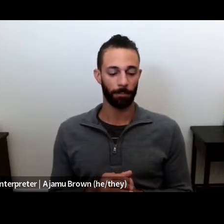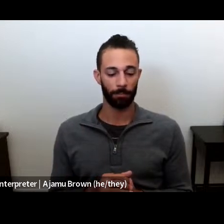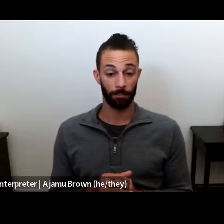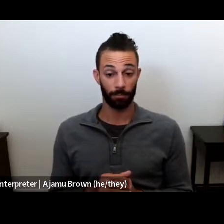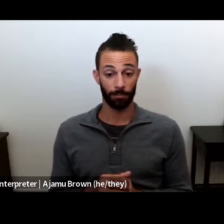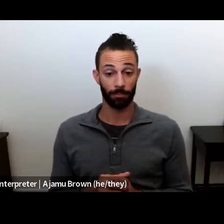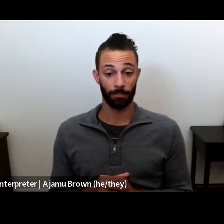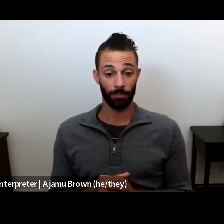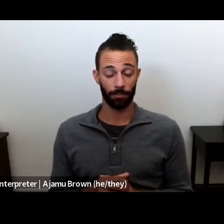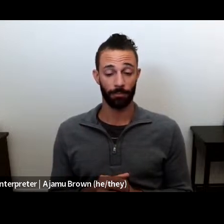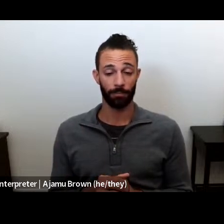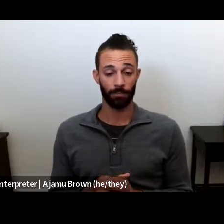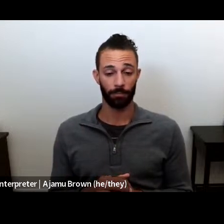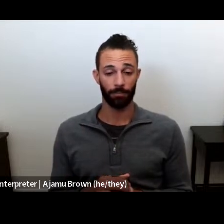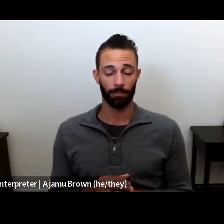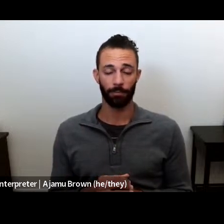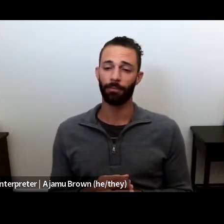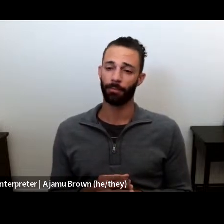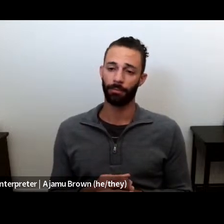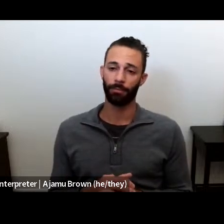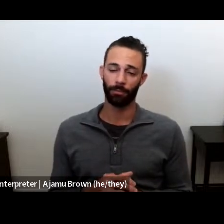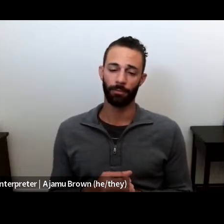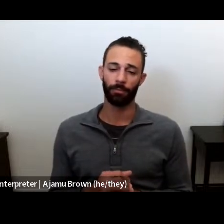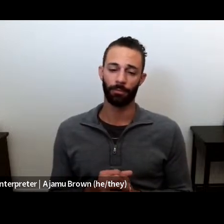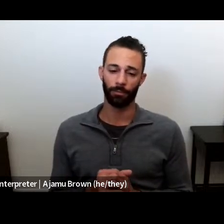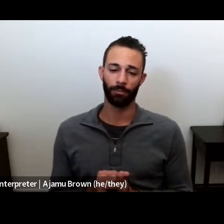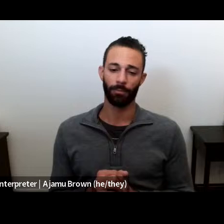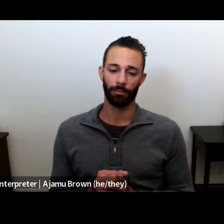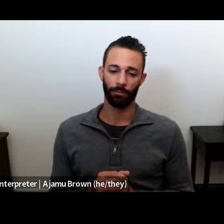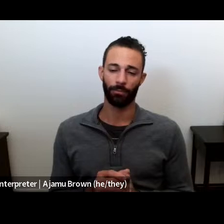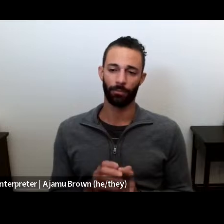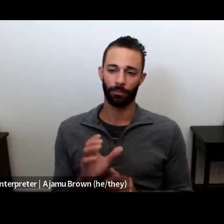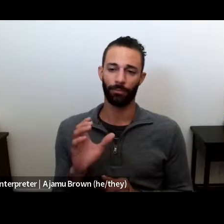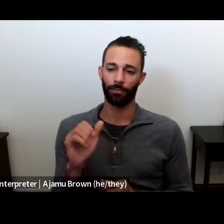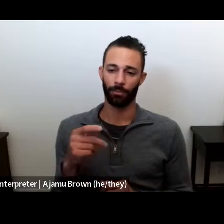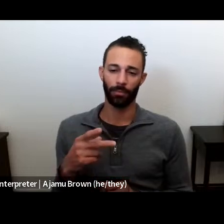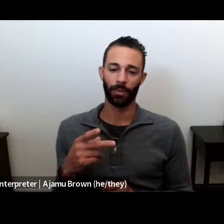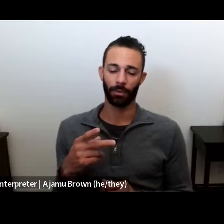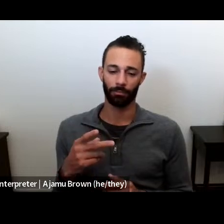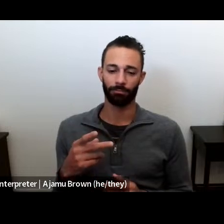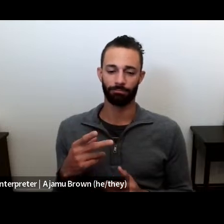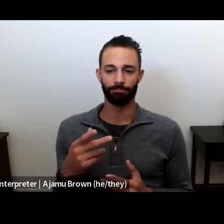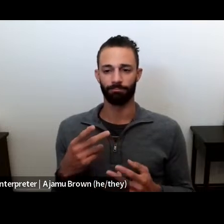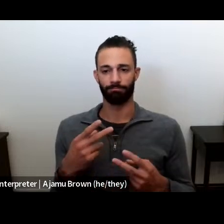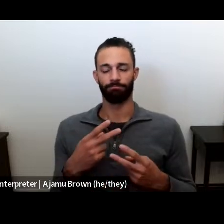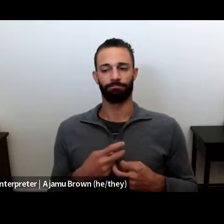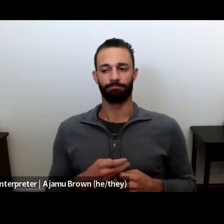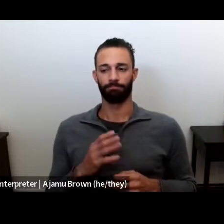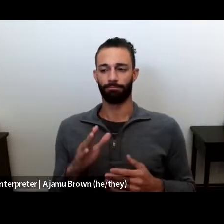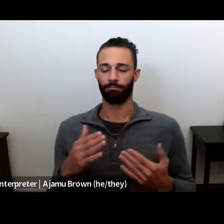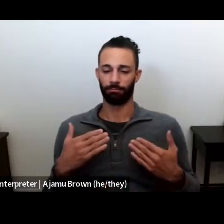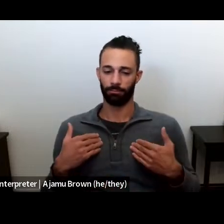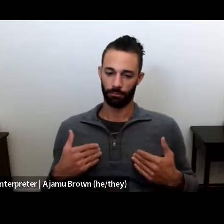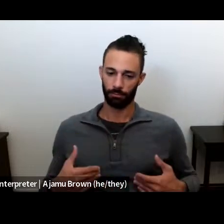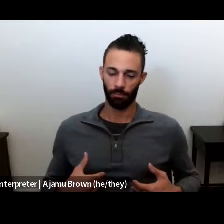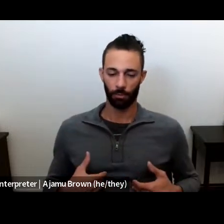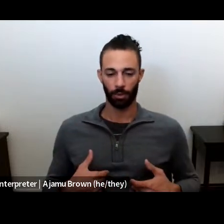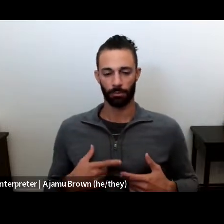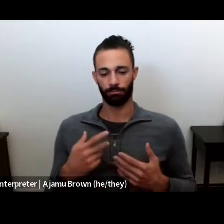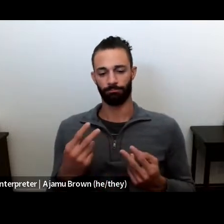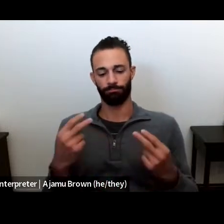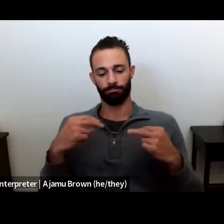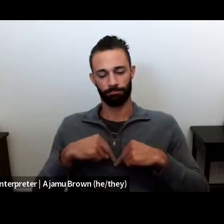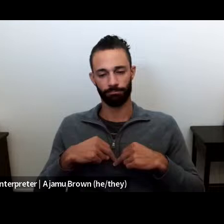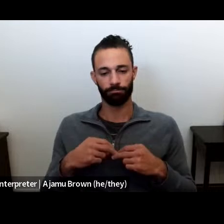Oh, yeah, Capricorns, feel free to check in with your body right now.